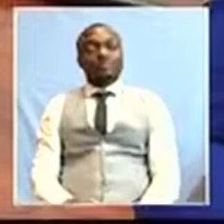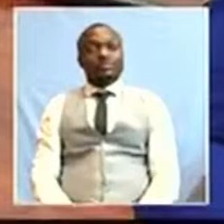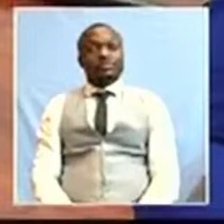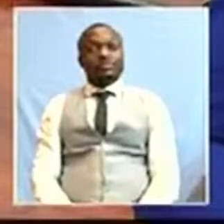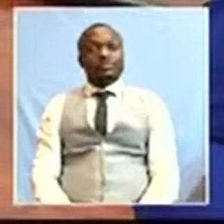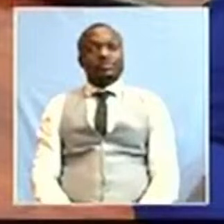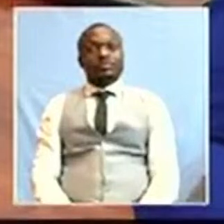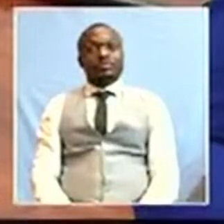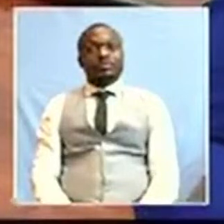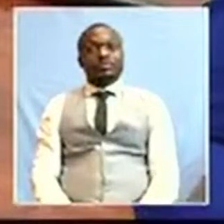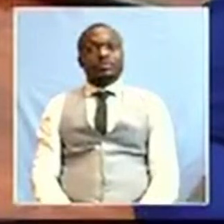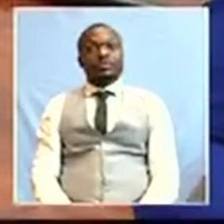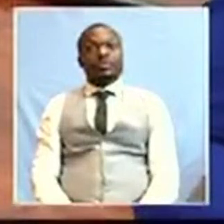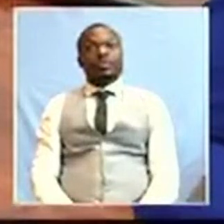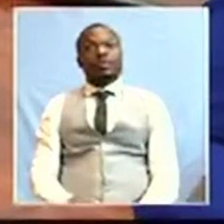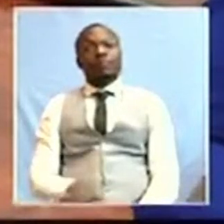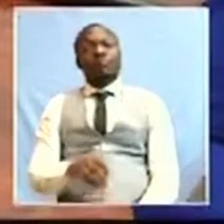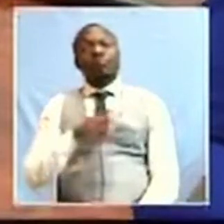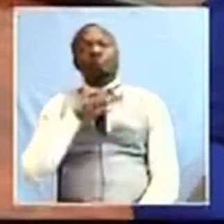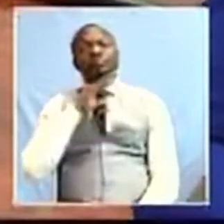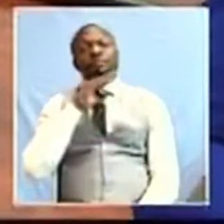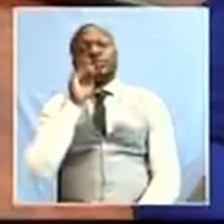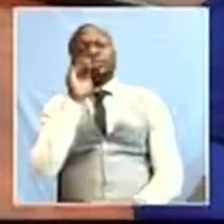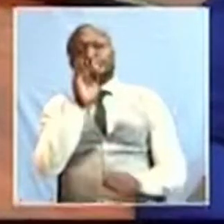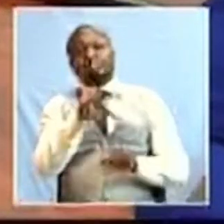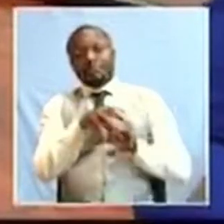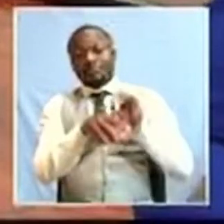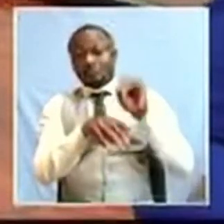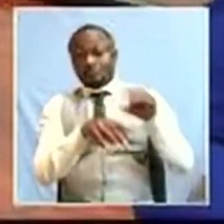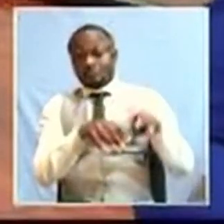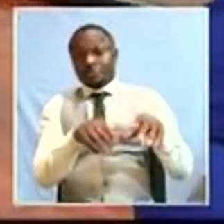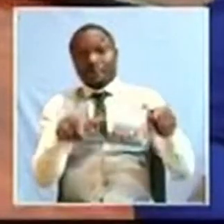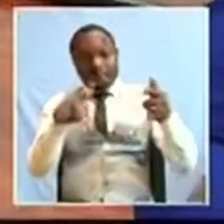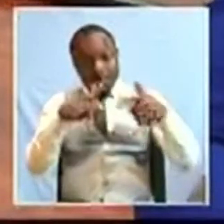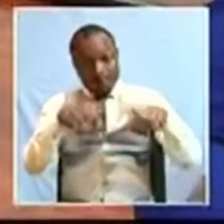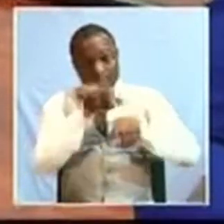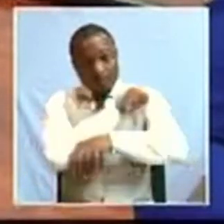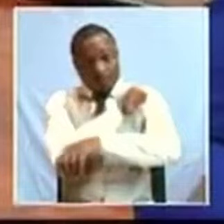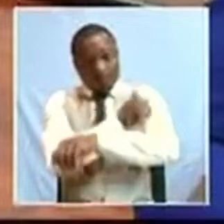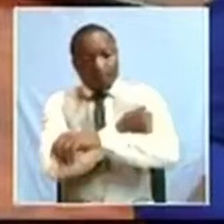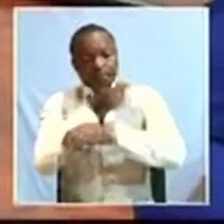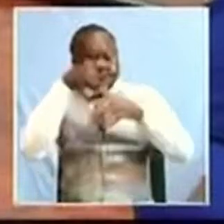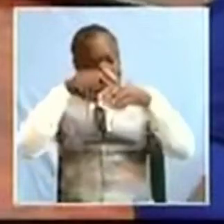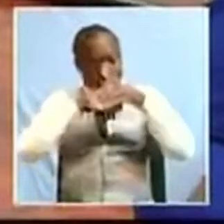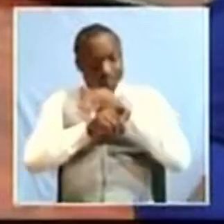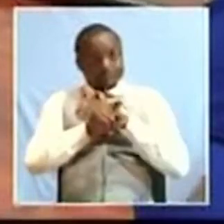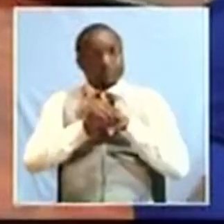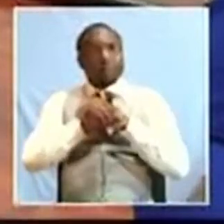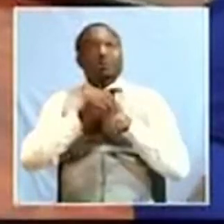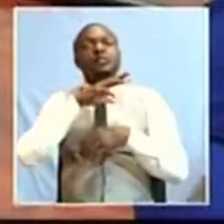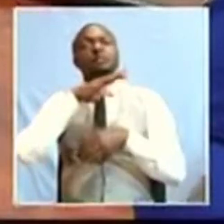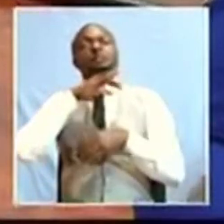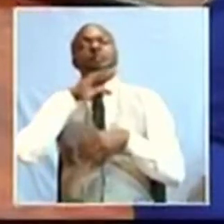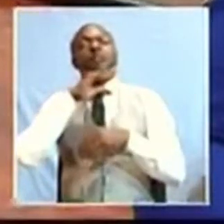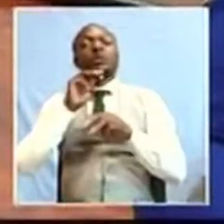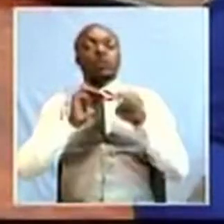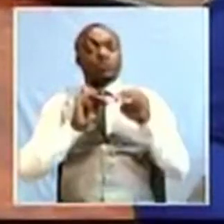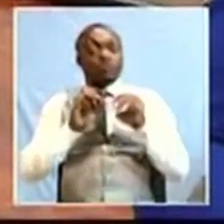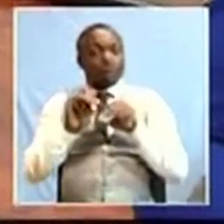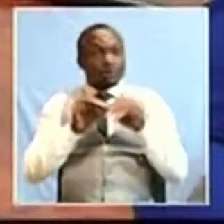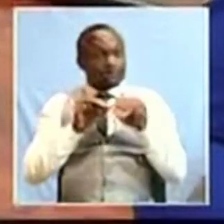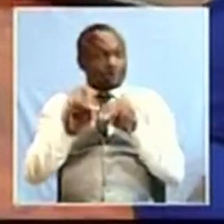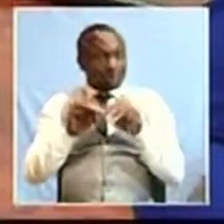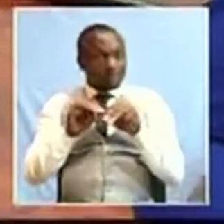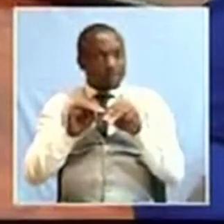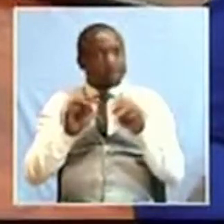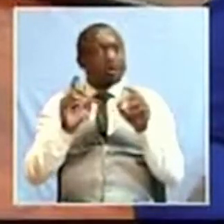Refuse disposal. The local authority has entered into solid waste management